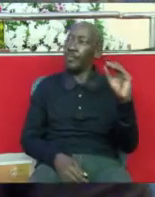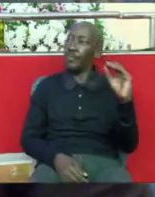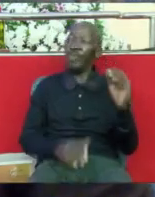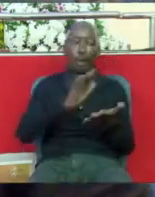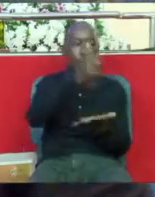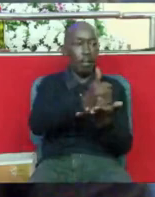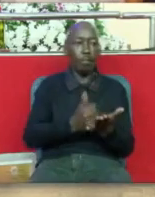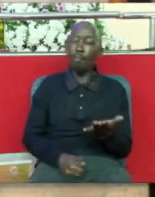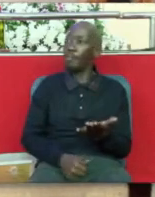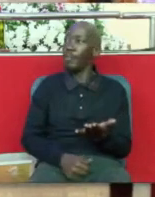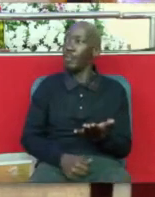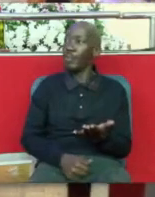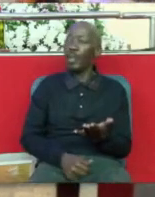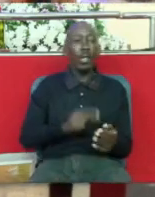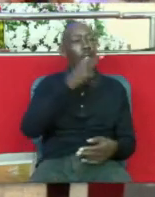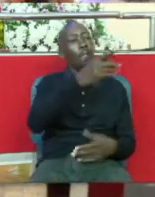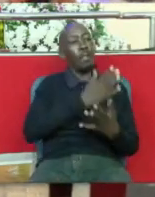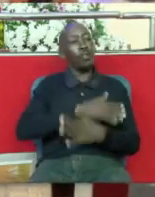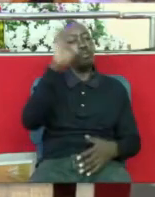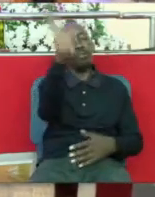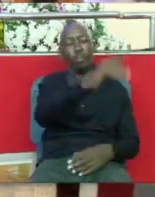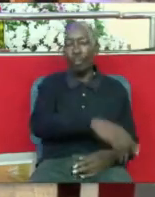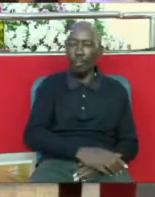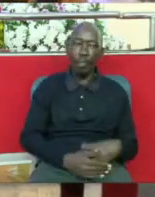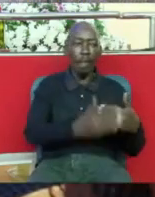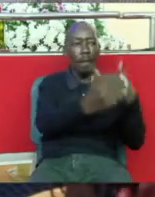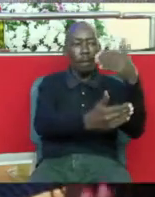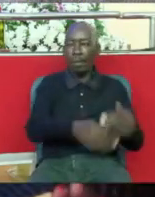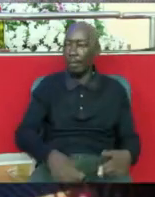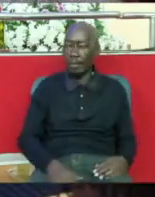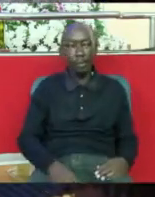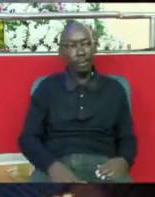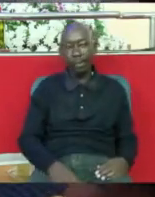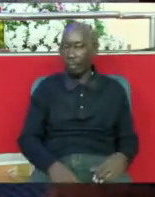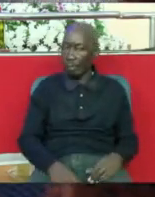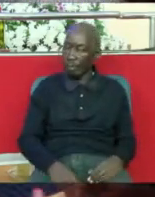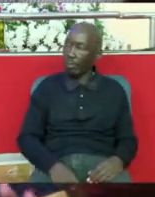Amen. Amen. Give that person a high five. Patia huyo mtu high five.